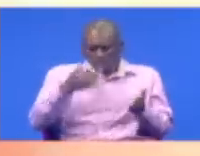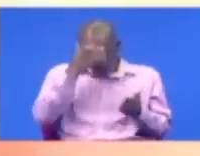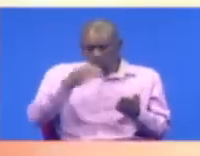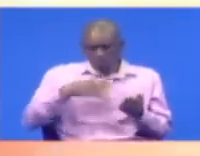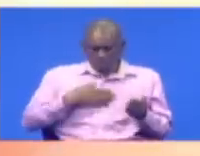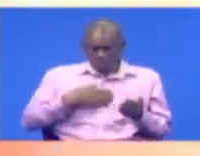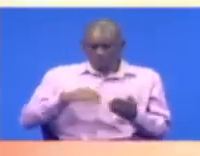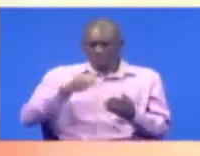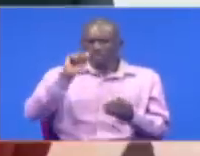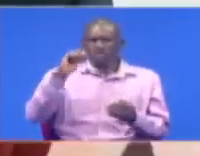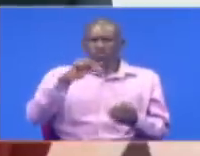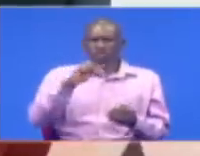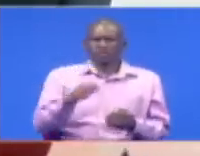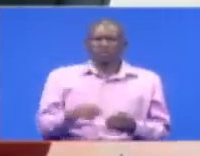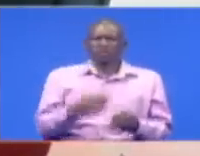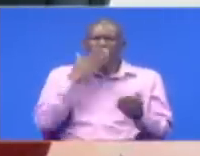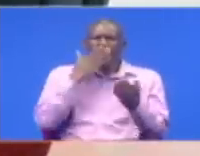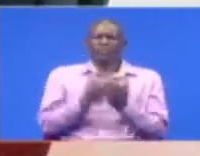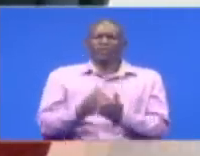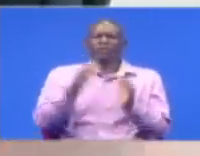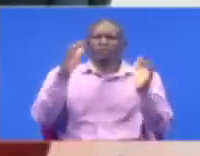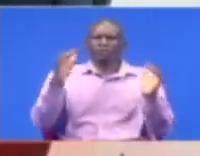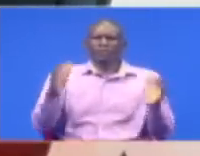office. Asante, sir.